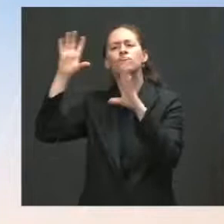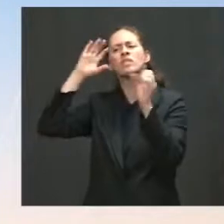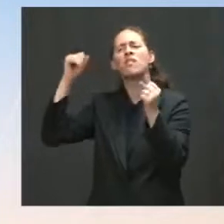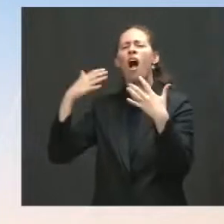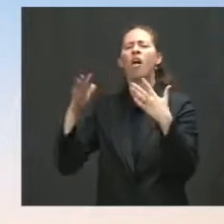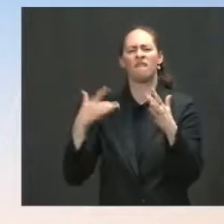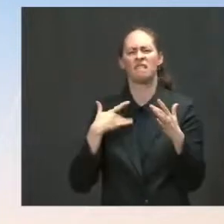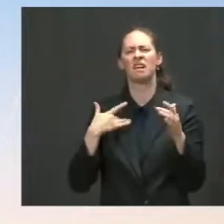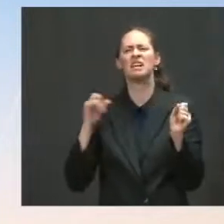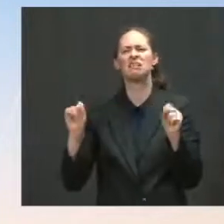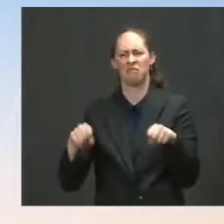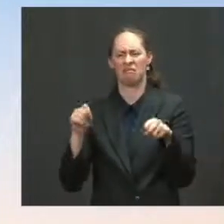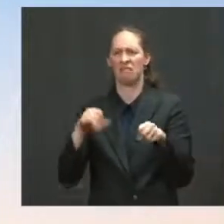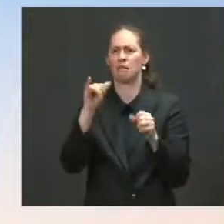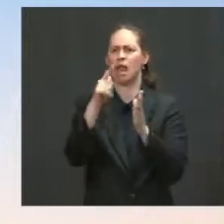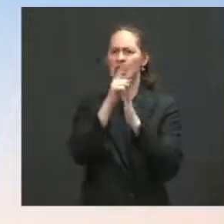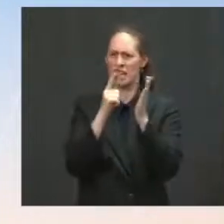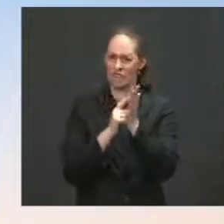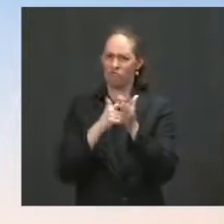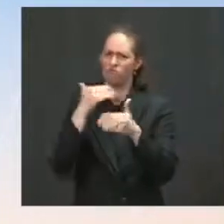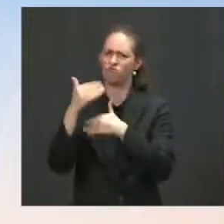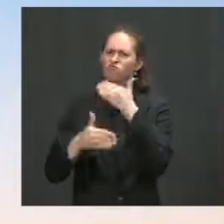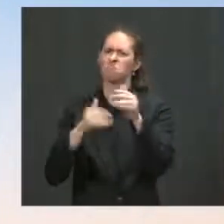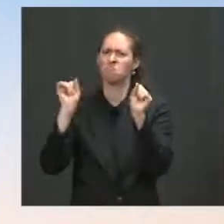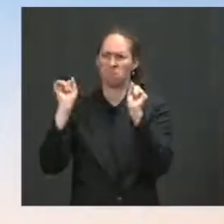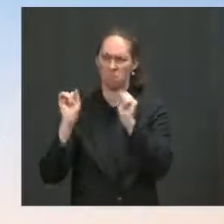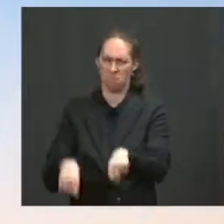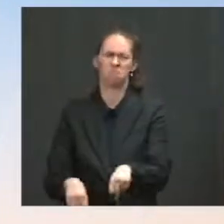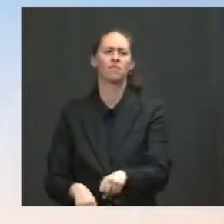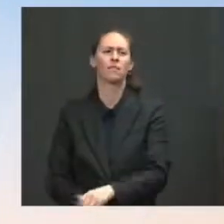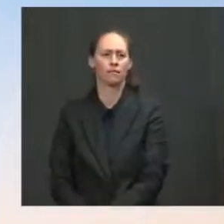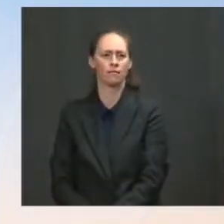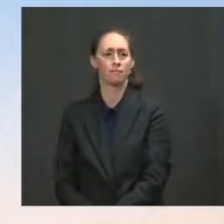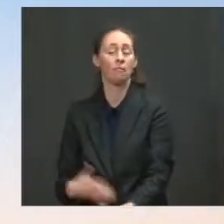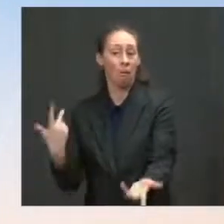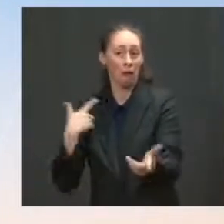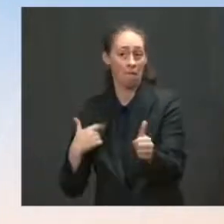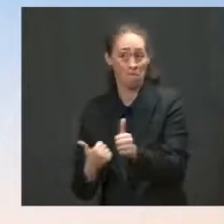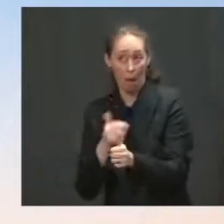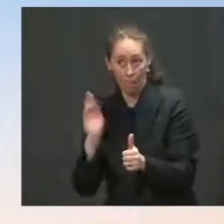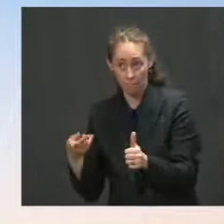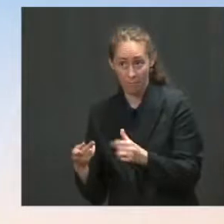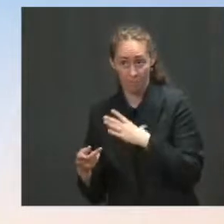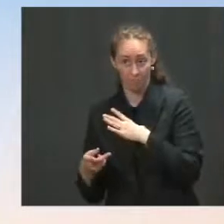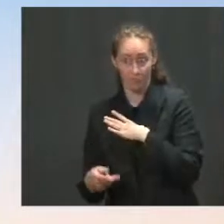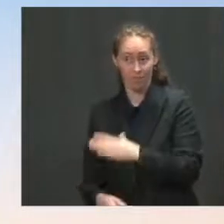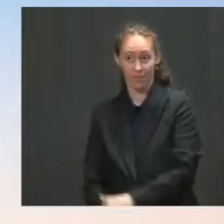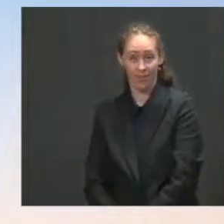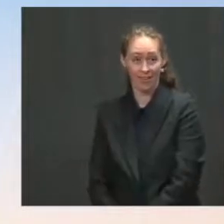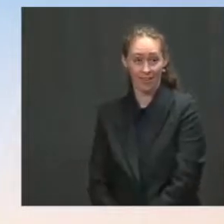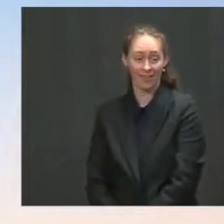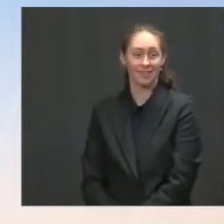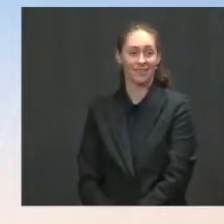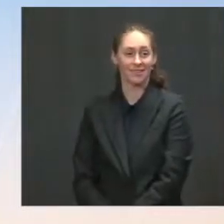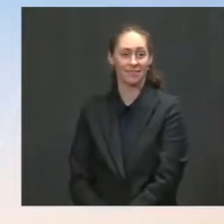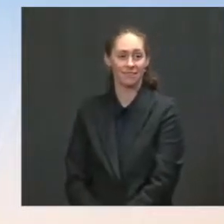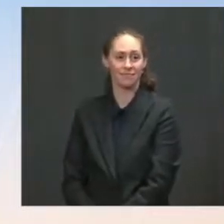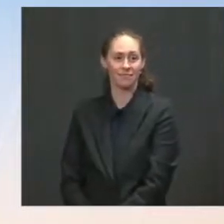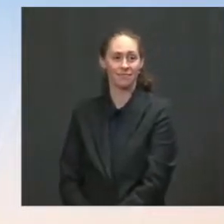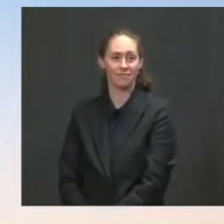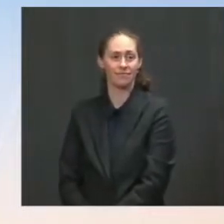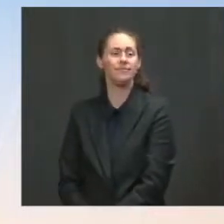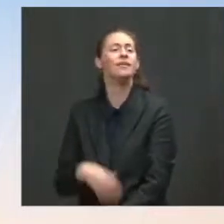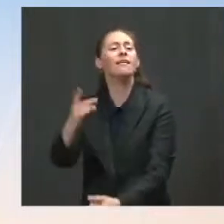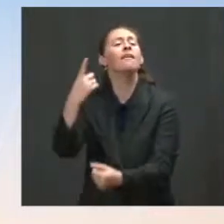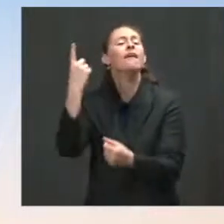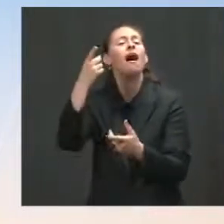legal approach to this effort. A quick follow-up on that, Jen? Go ahead. Thank you. You mentioned that the president is old school, and Steve noted